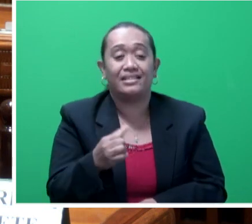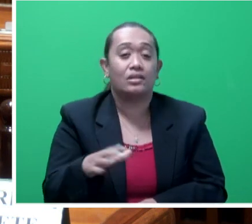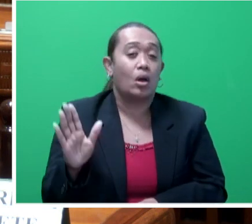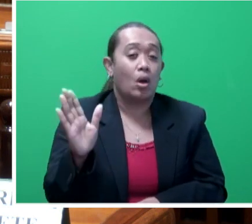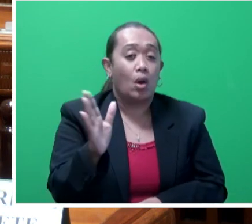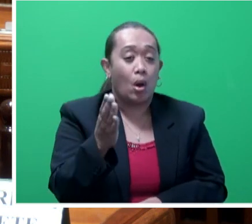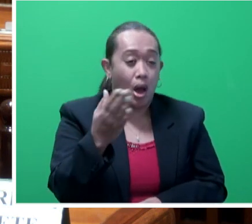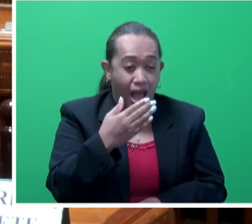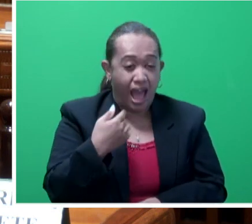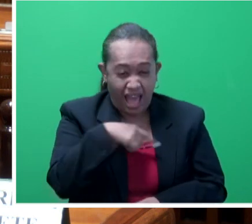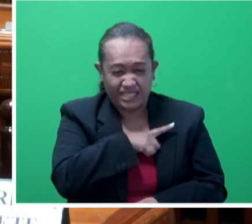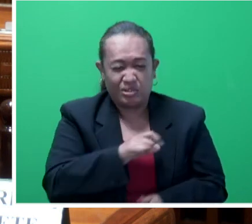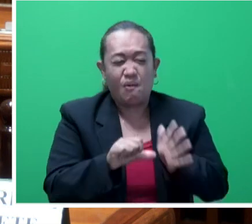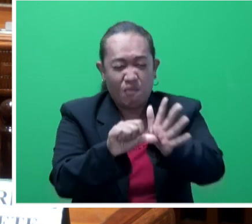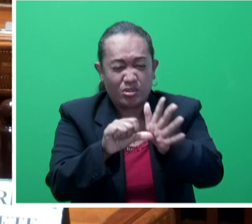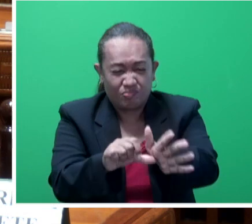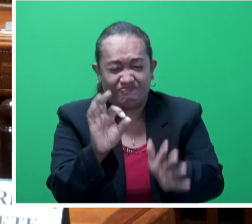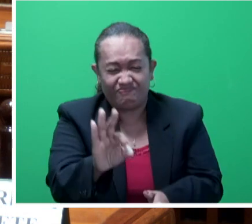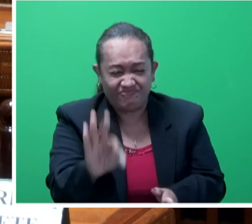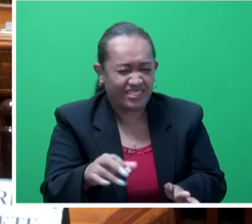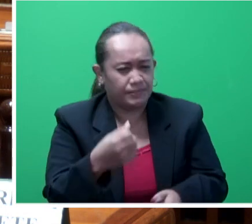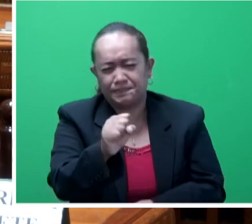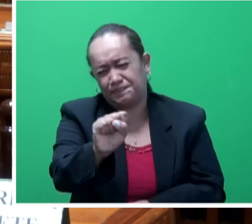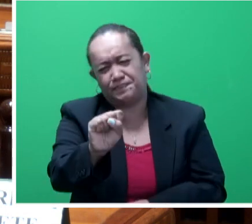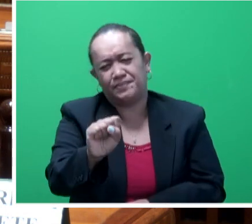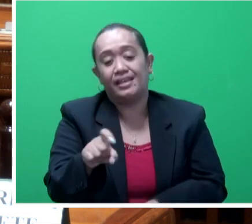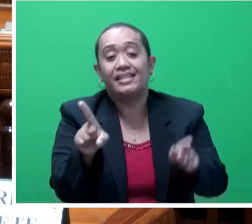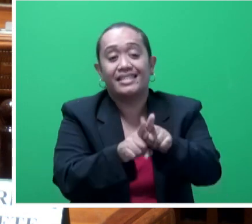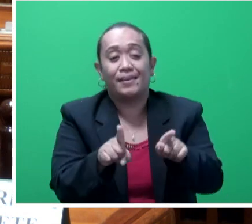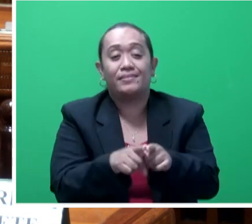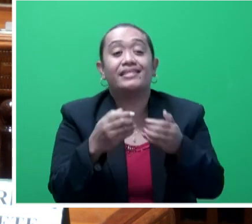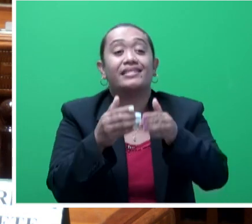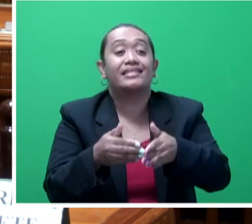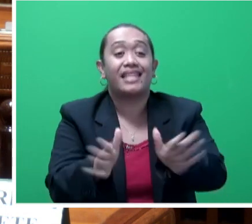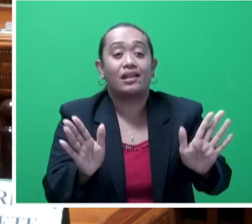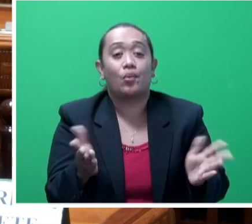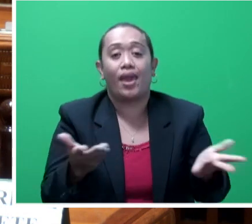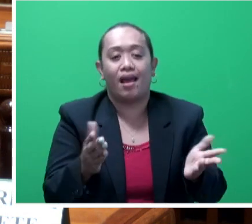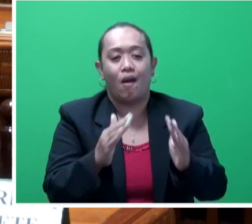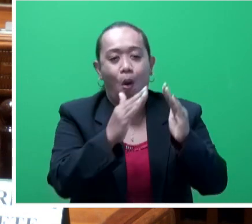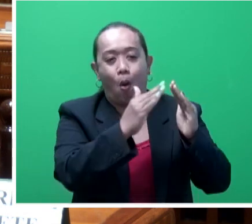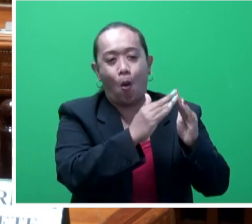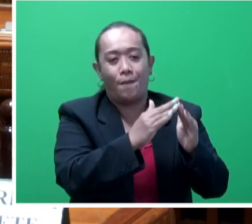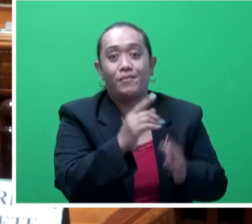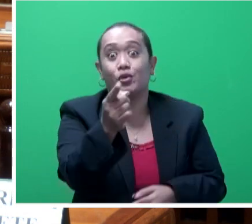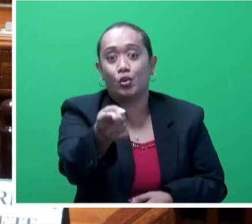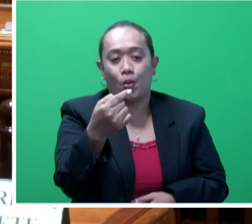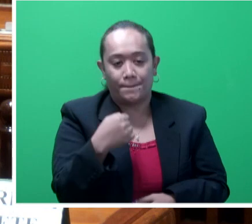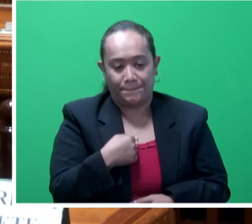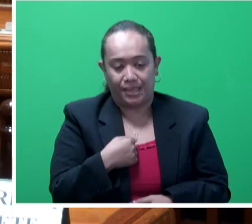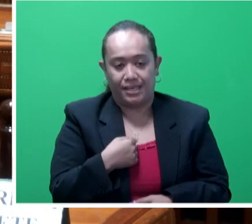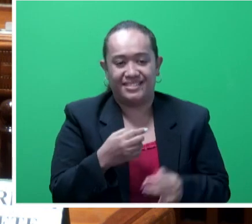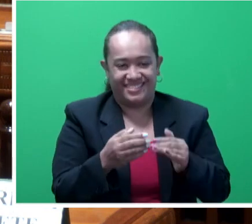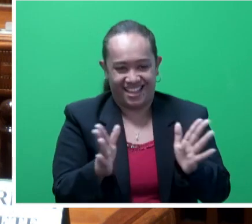very last thing. And it starts with you and me and all Fijians. We need to take our